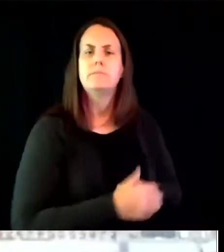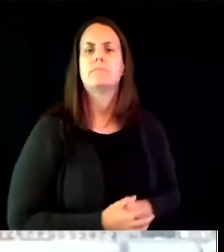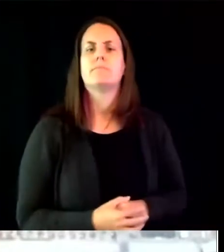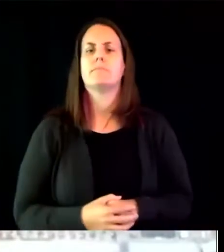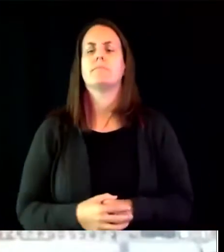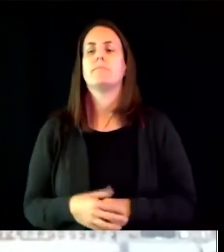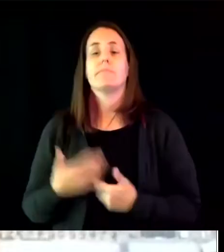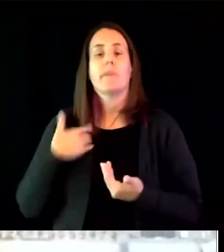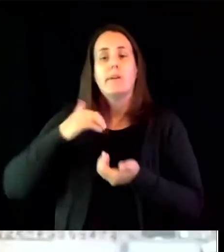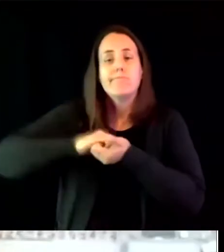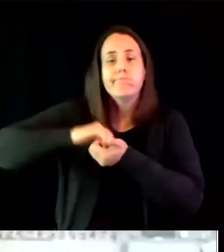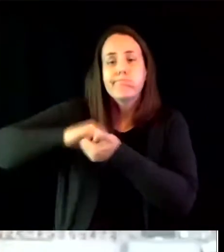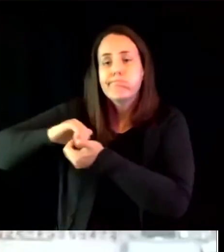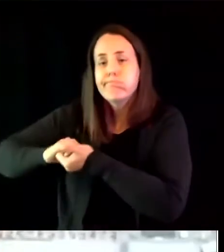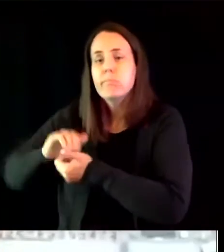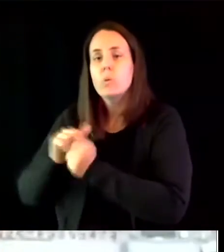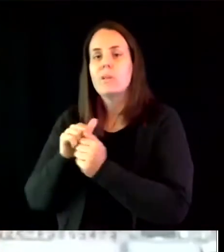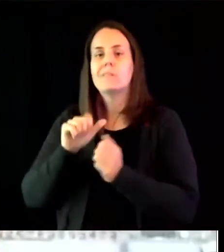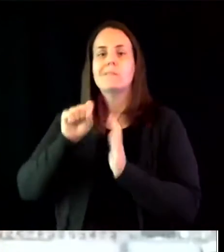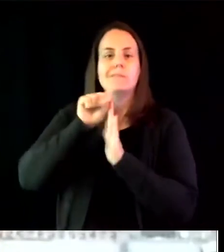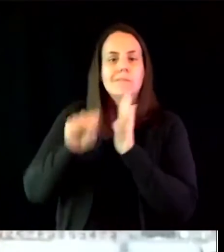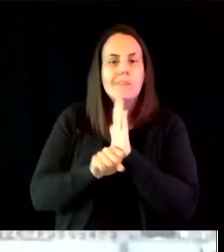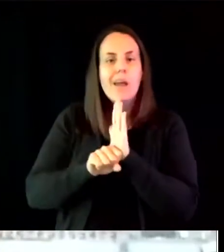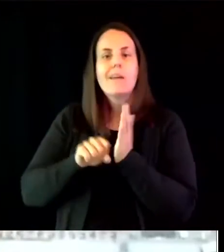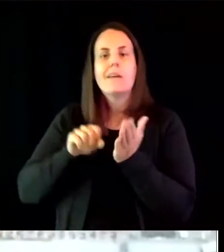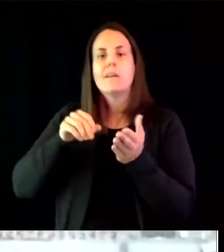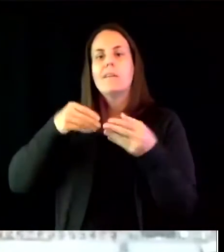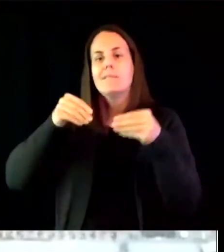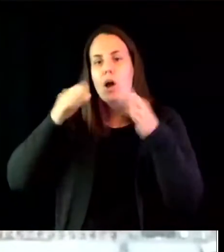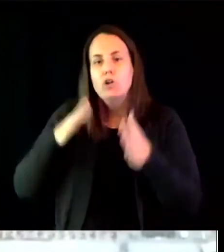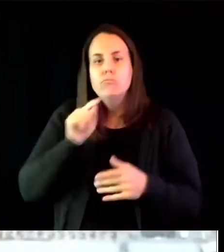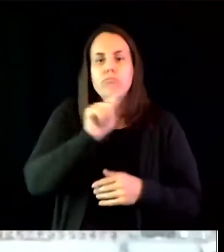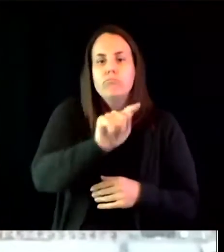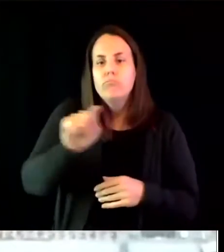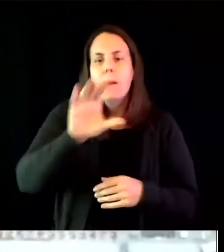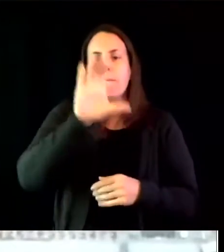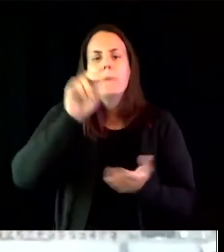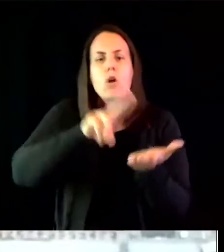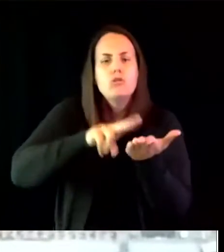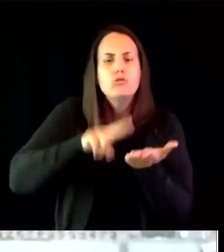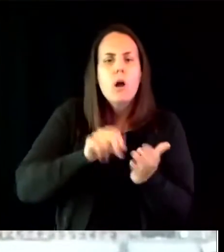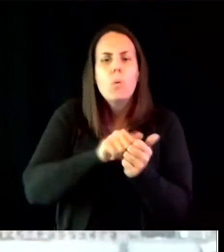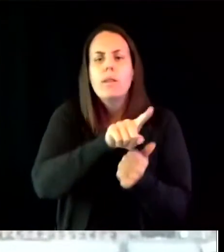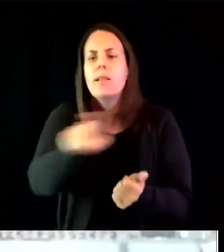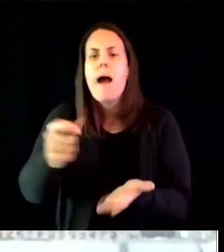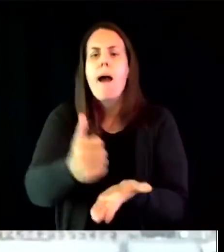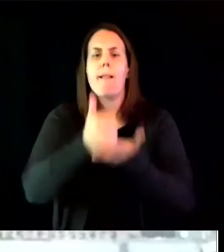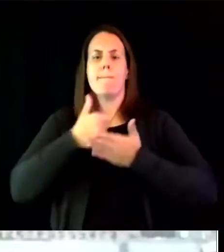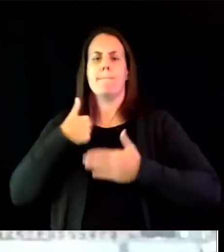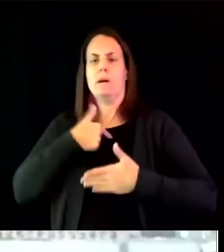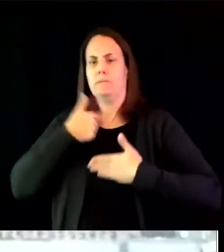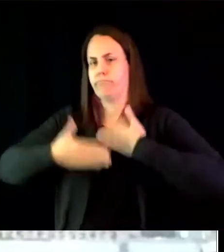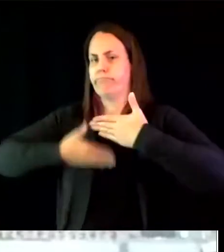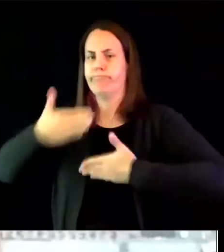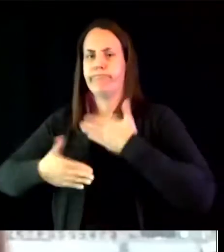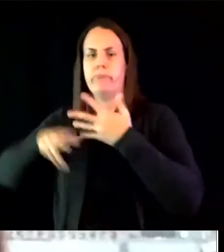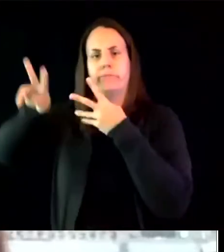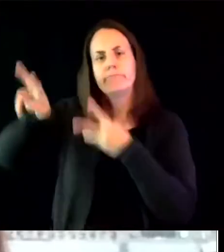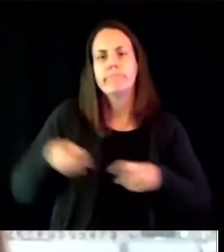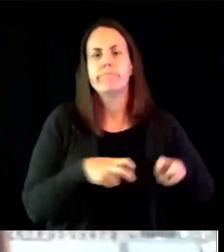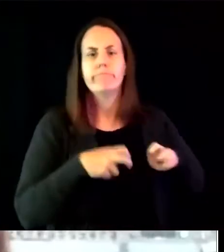It's communication, absolutely. So there is absolutely no crack at all in any of